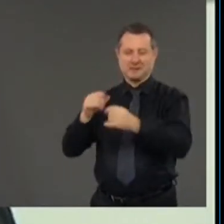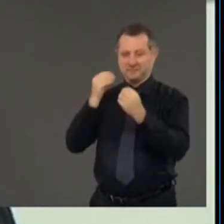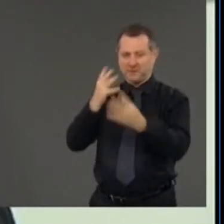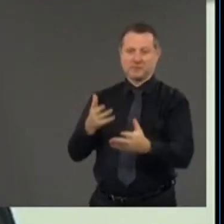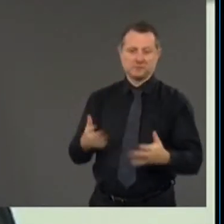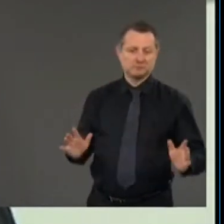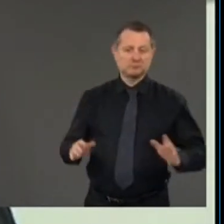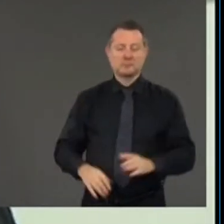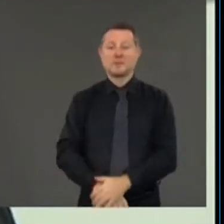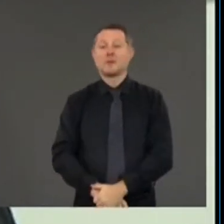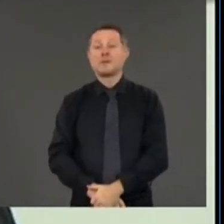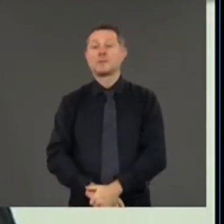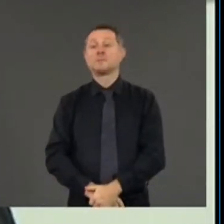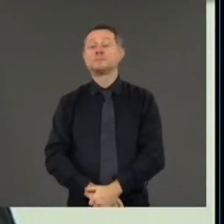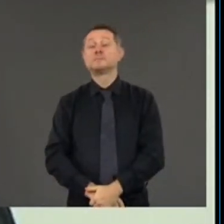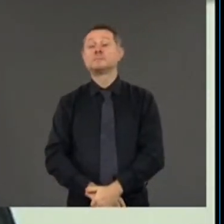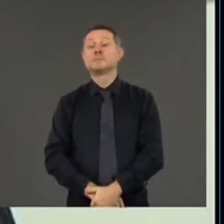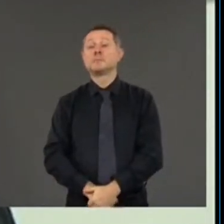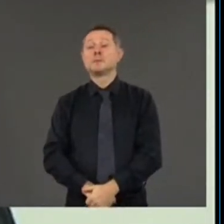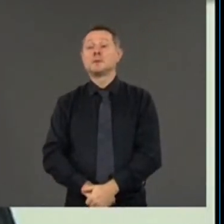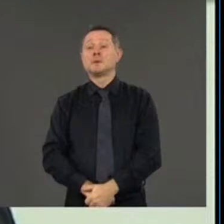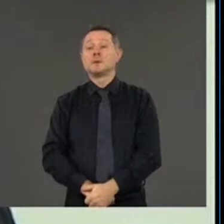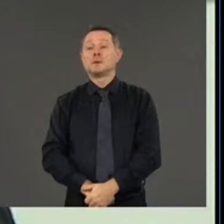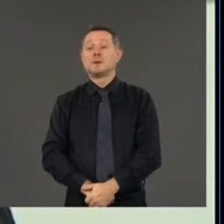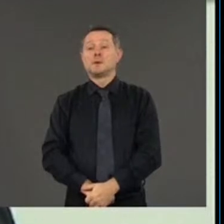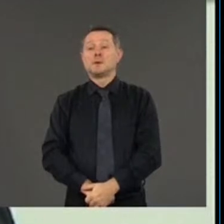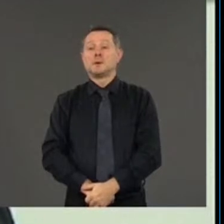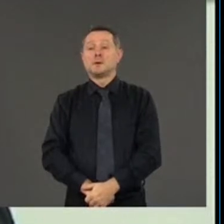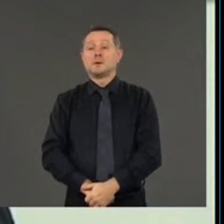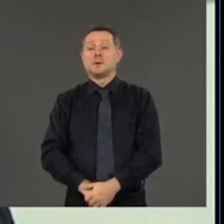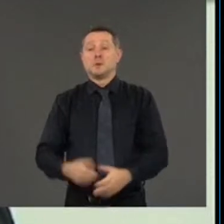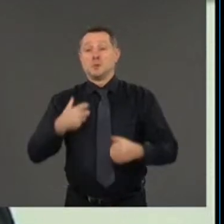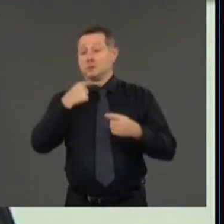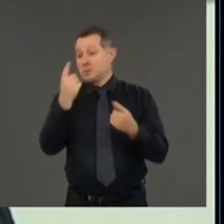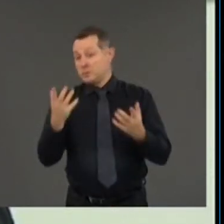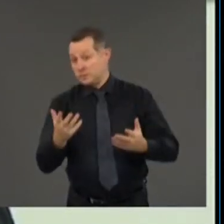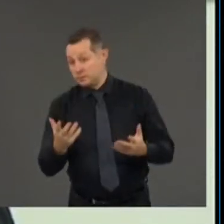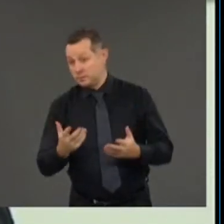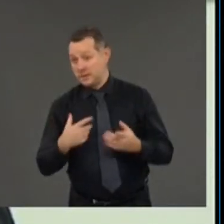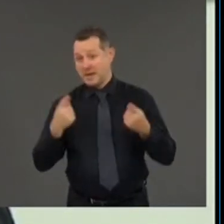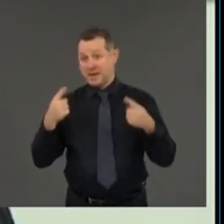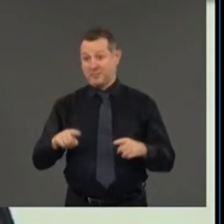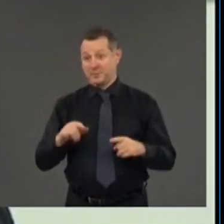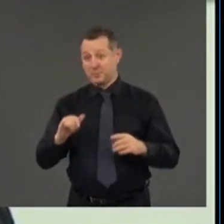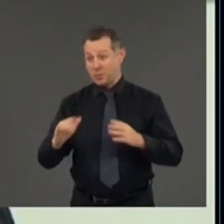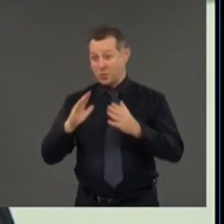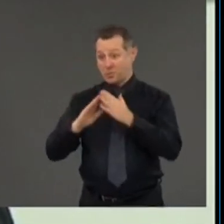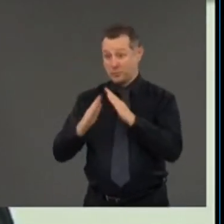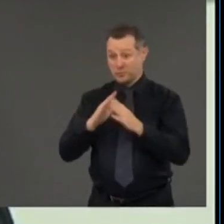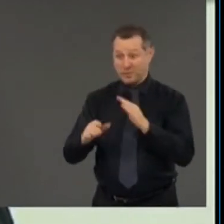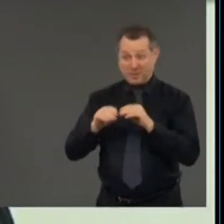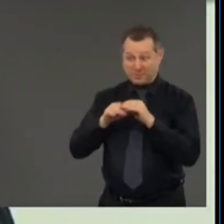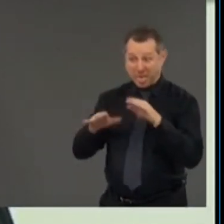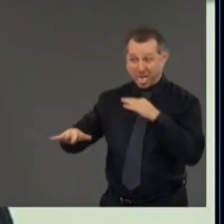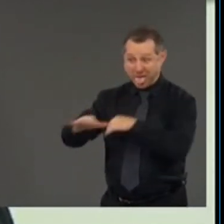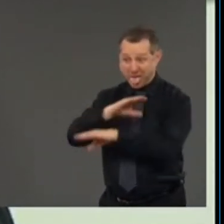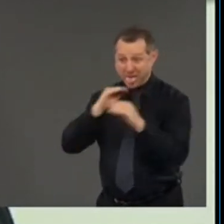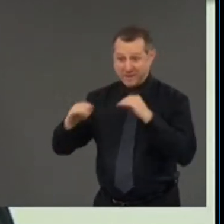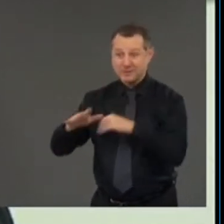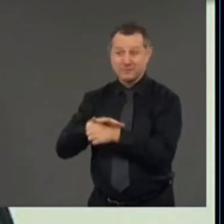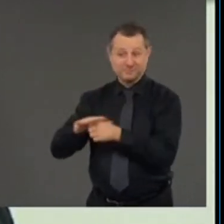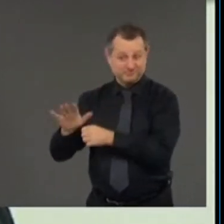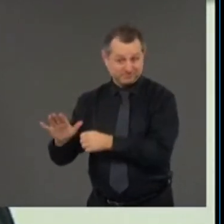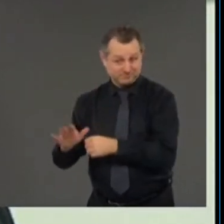The correlation is between what happened with community-wide infection and staph